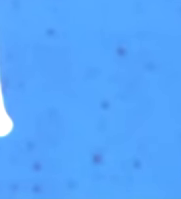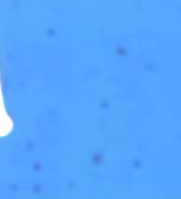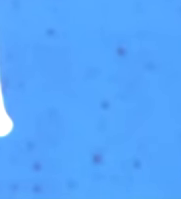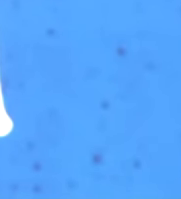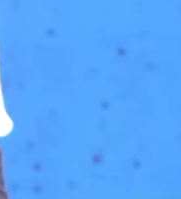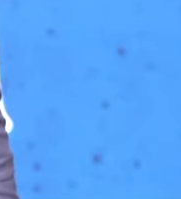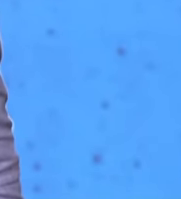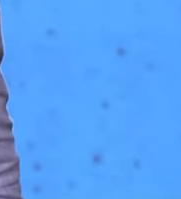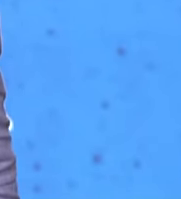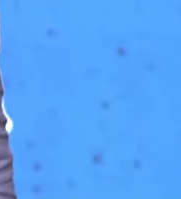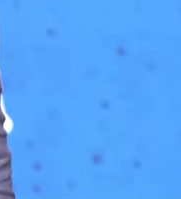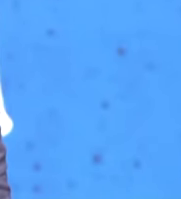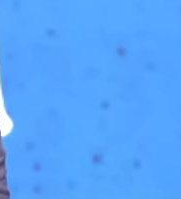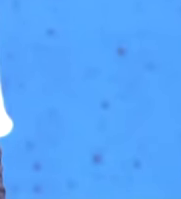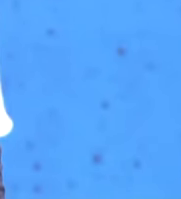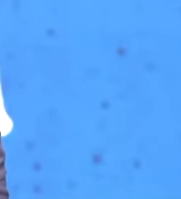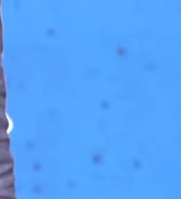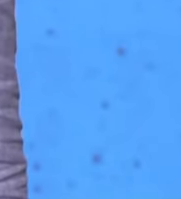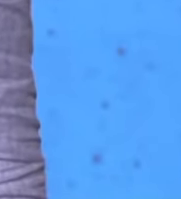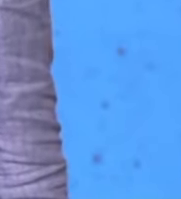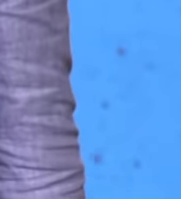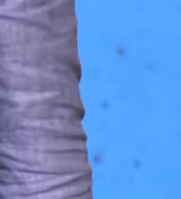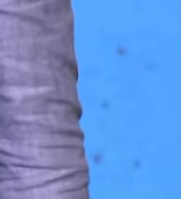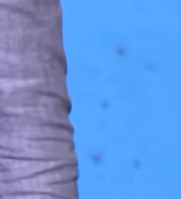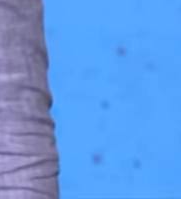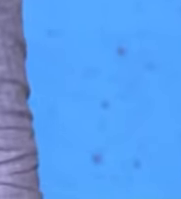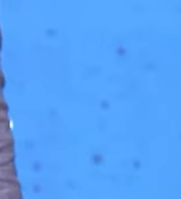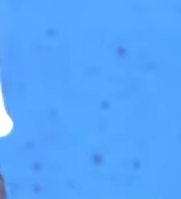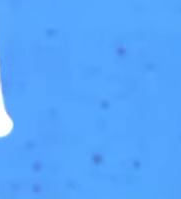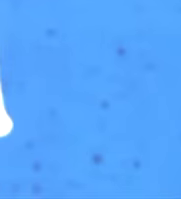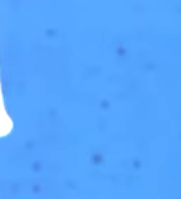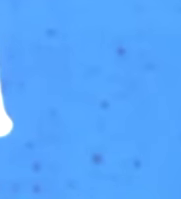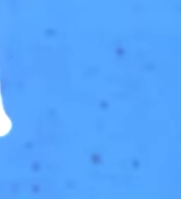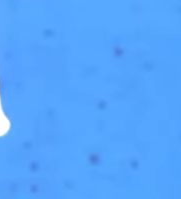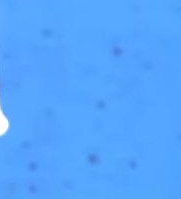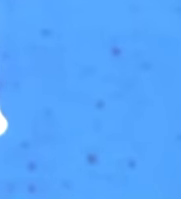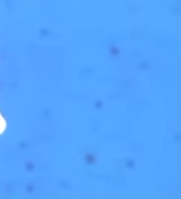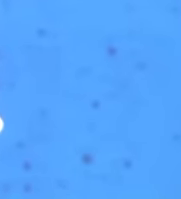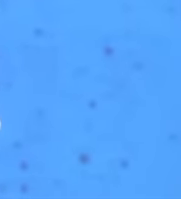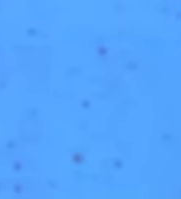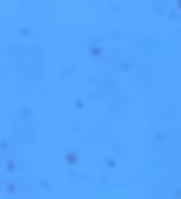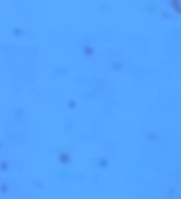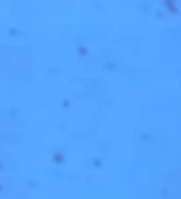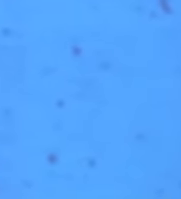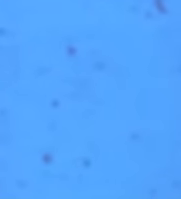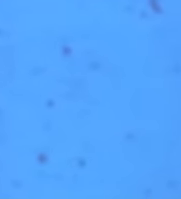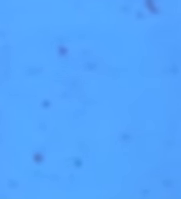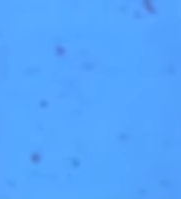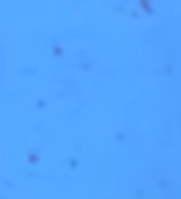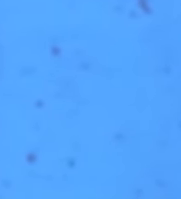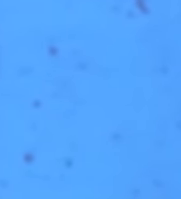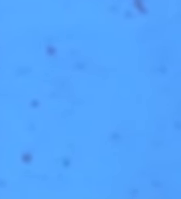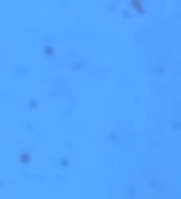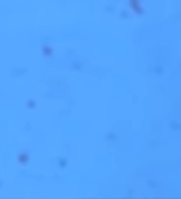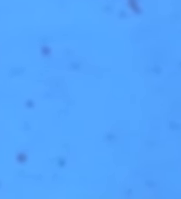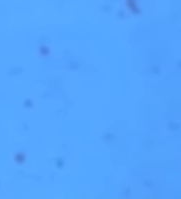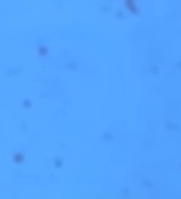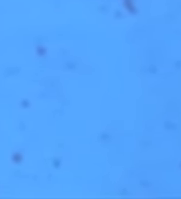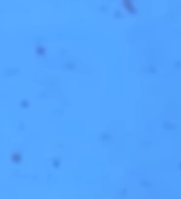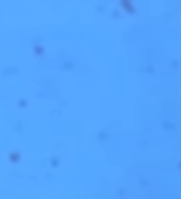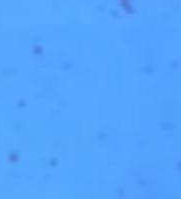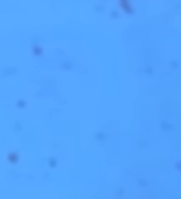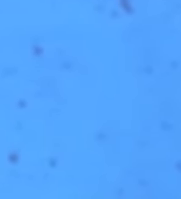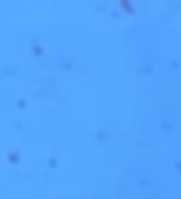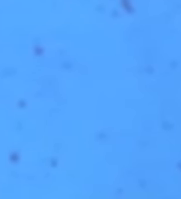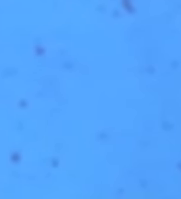standing. We pray for every brother, sister that's standing, and we commit it to you, and we are determined to trust you